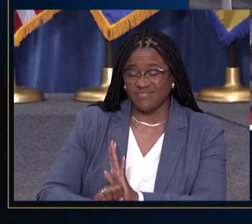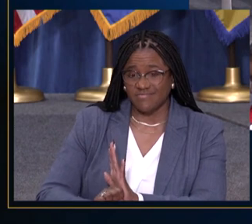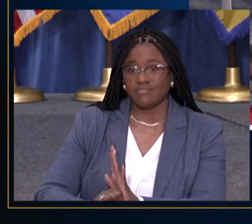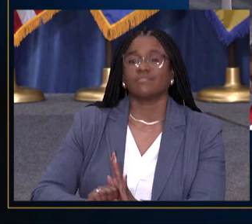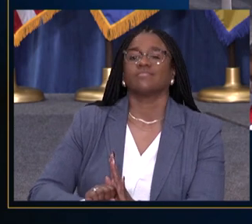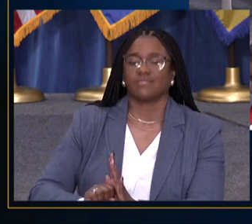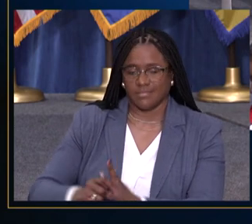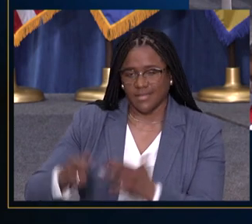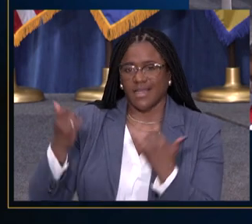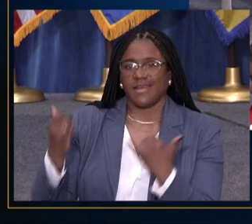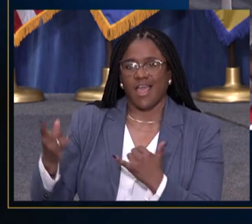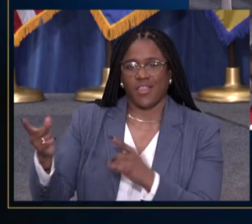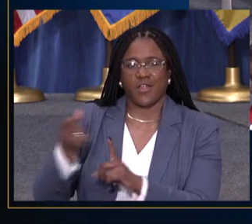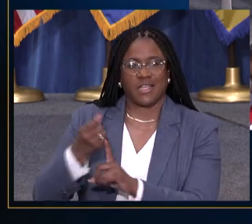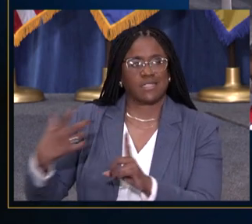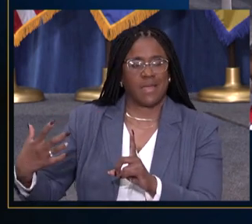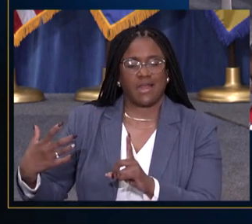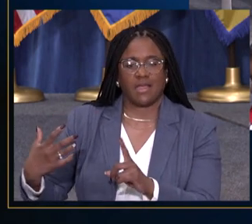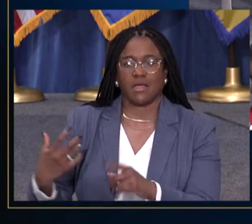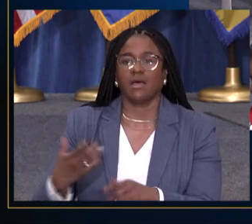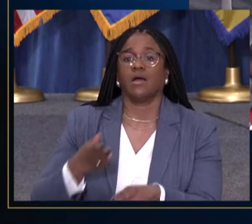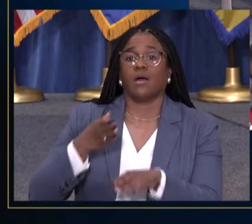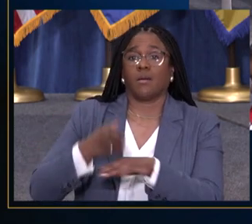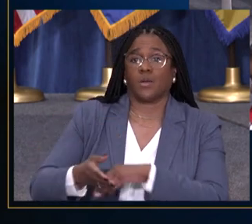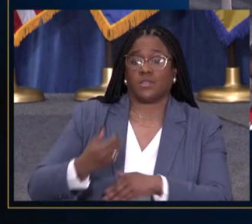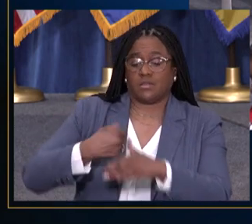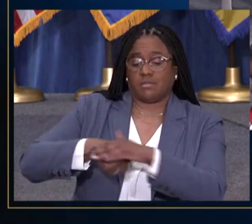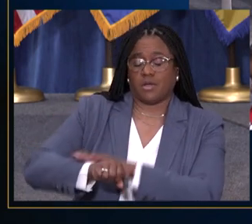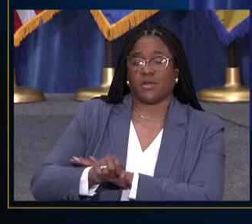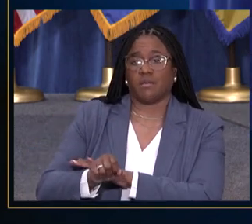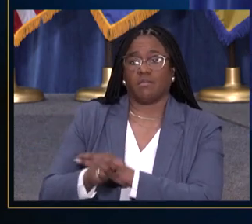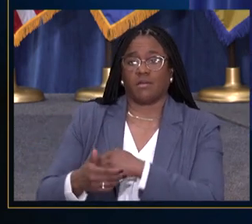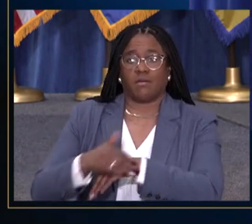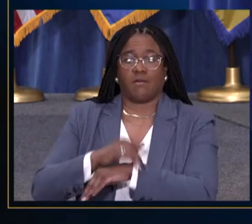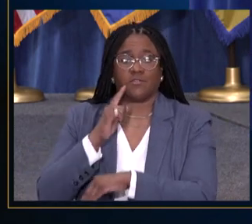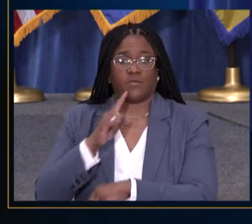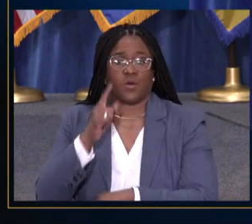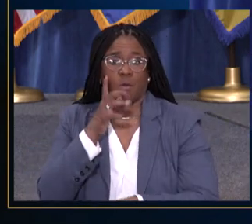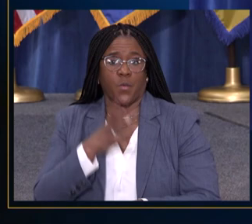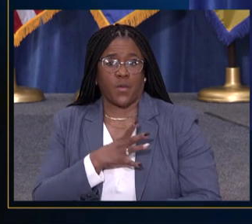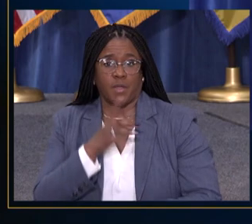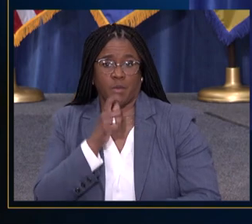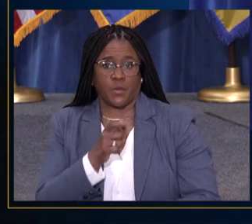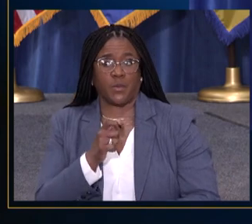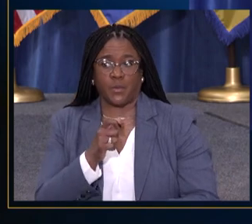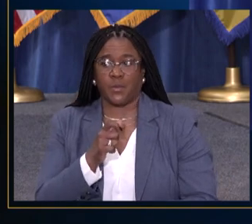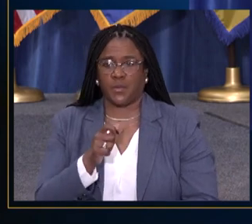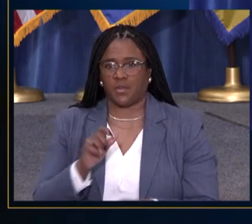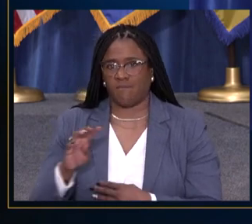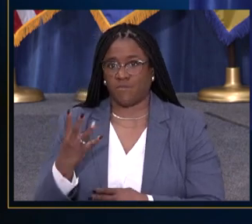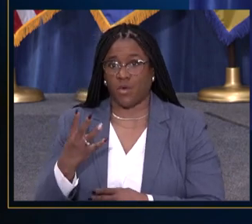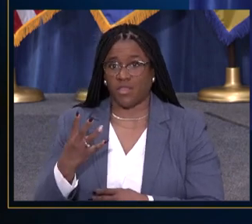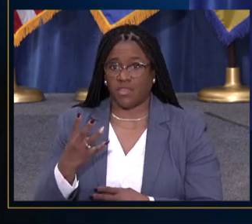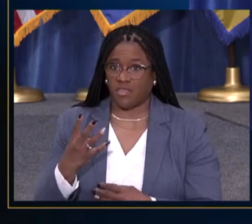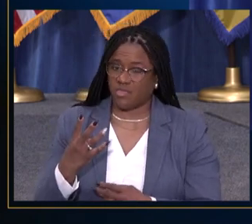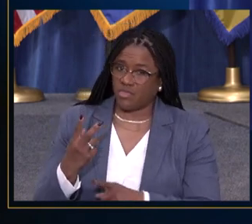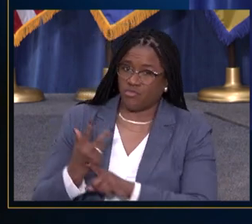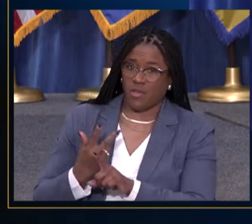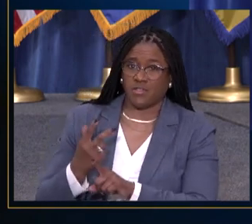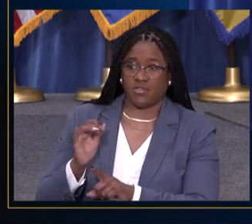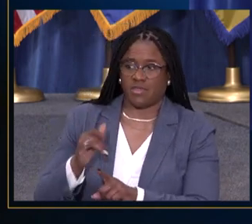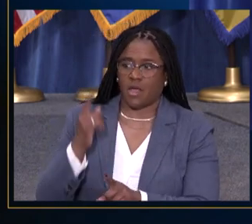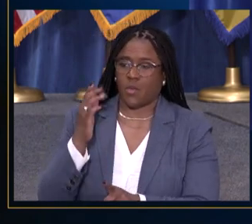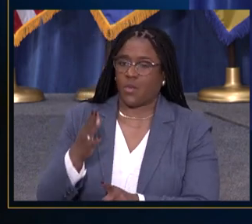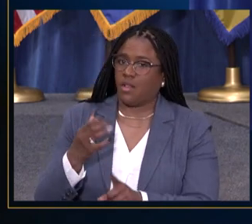now expanding postpartum coverage to pregnant women as the fourth trimester. We know what an impact that will